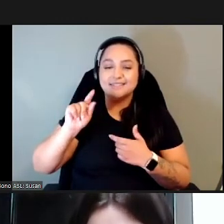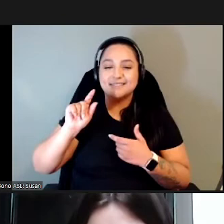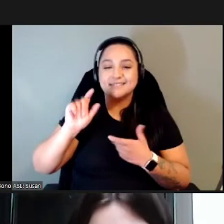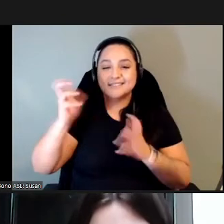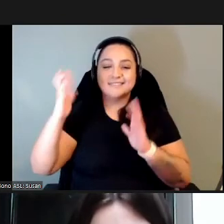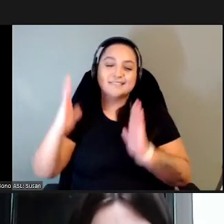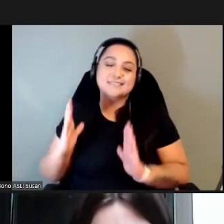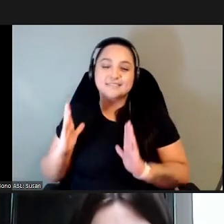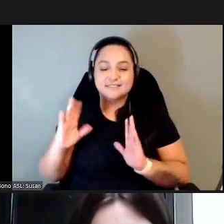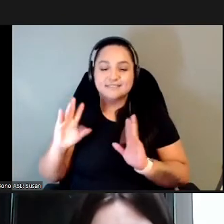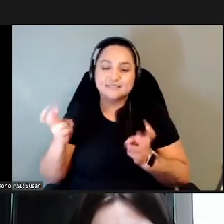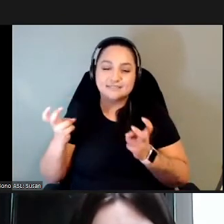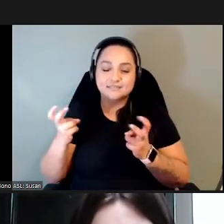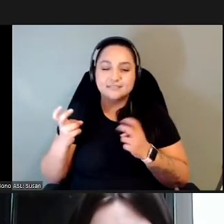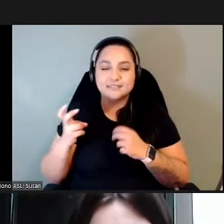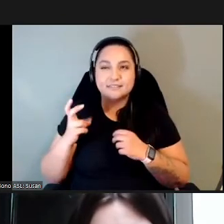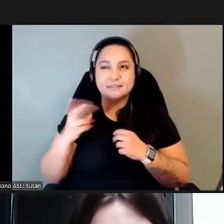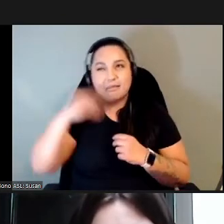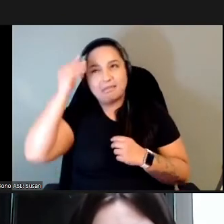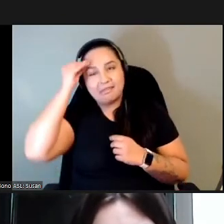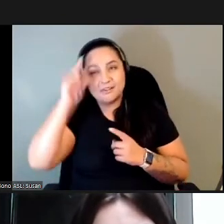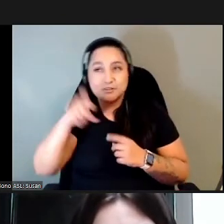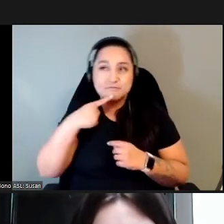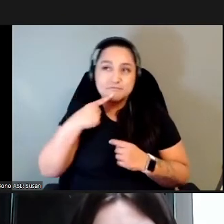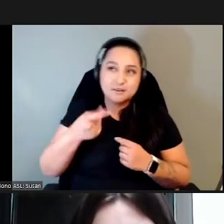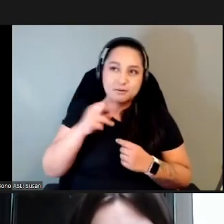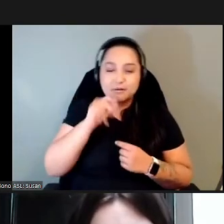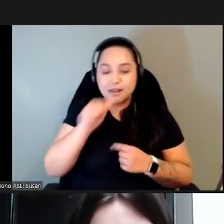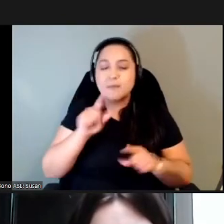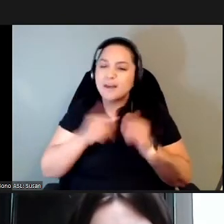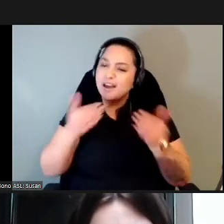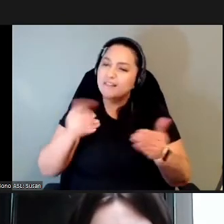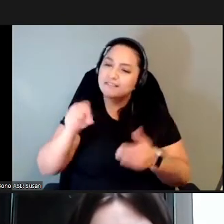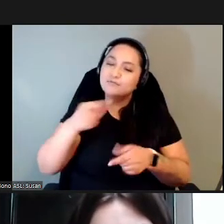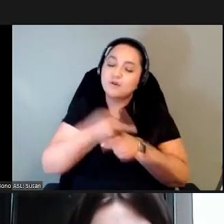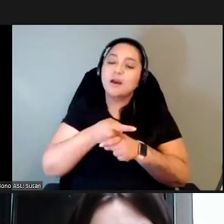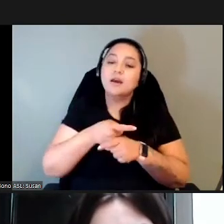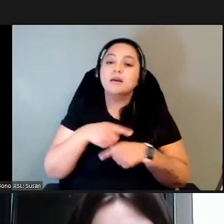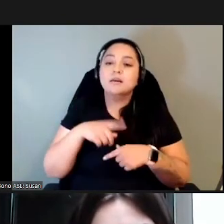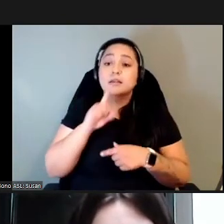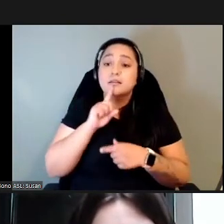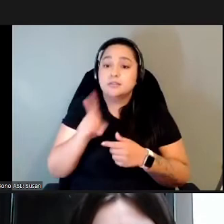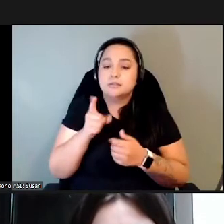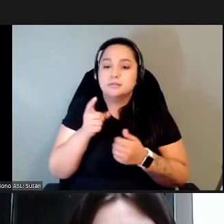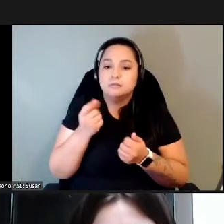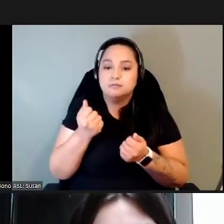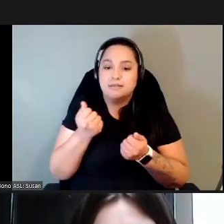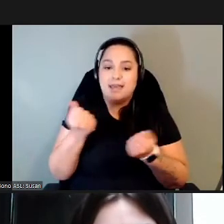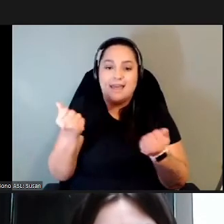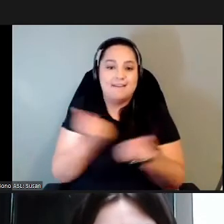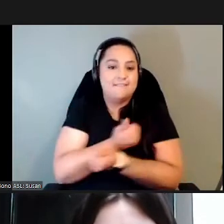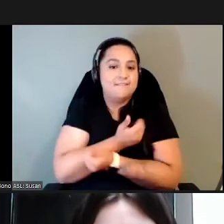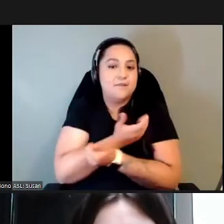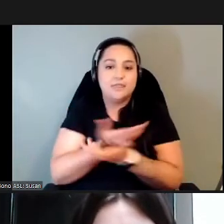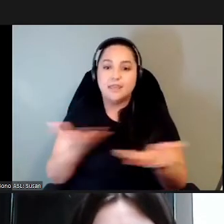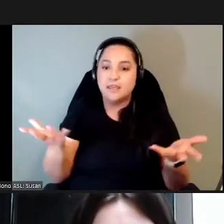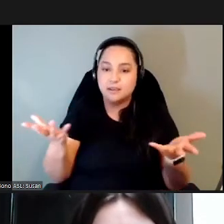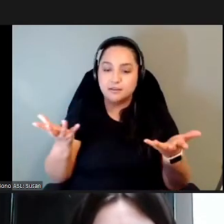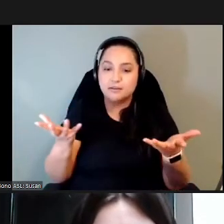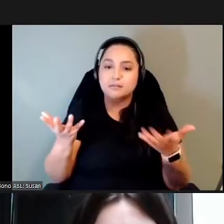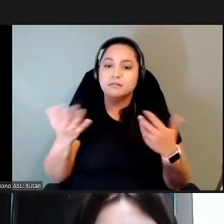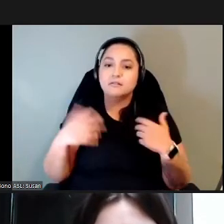idea, this notion of the long match is important, that it's everything that is of the spirit that